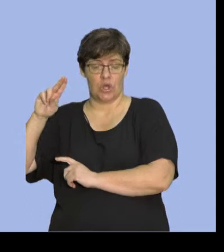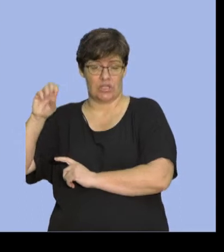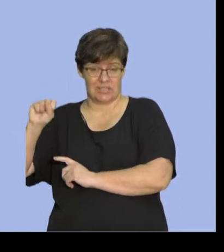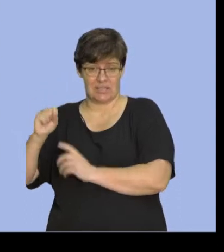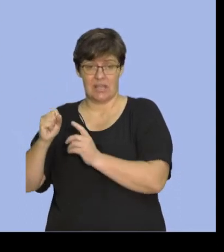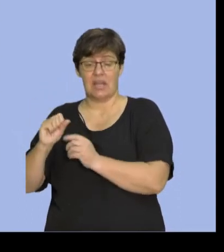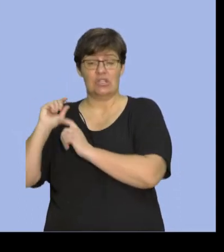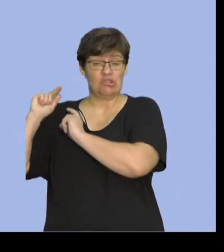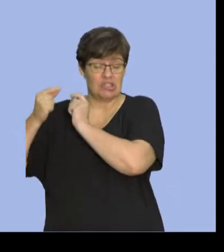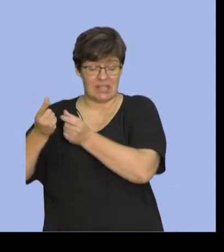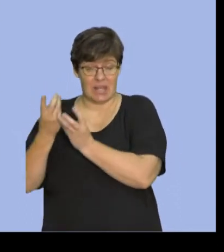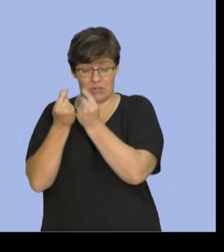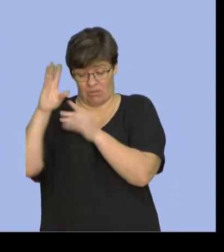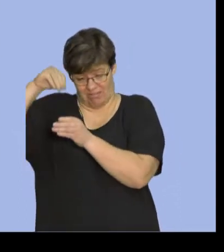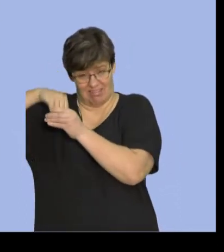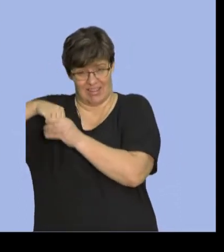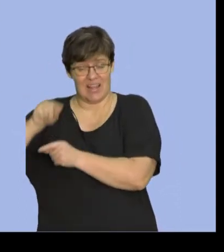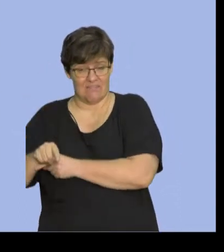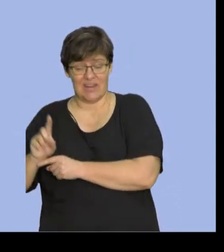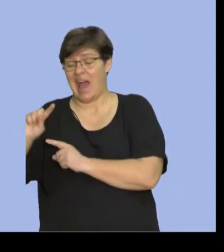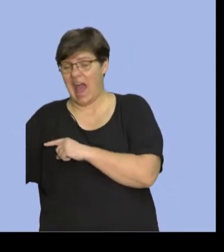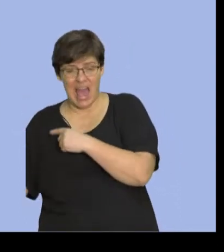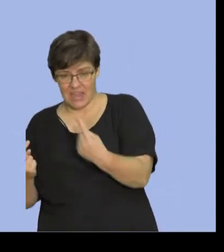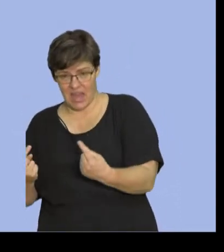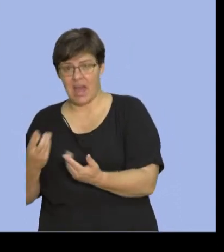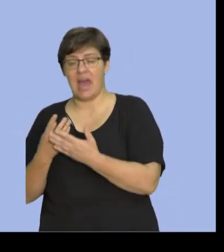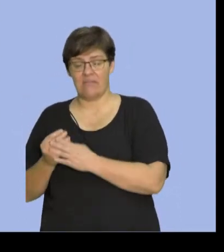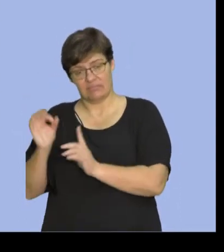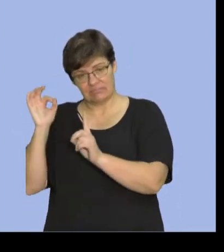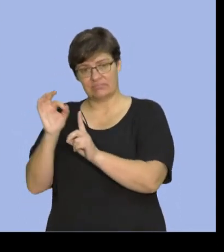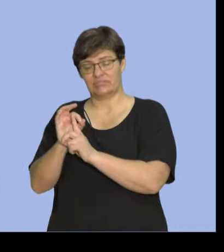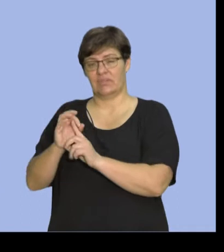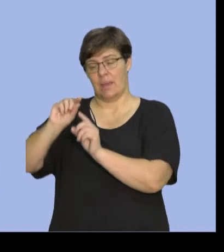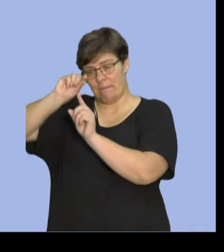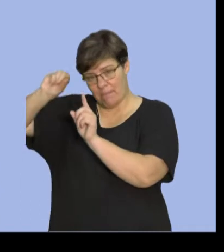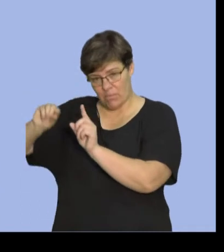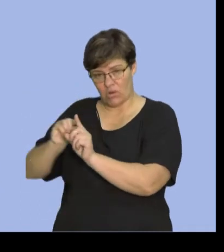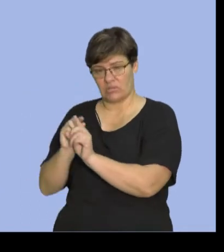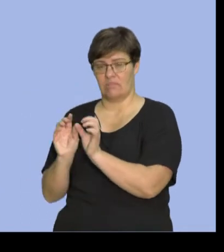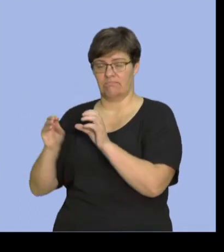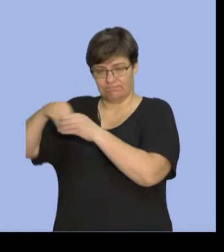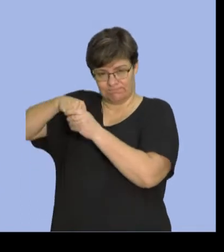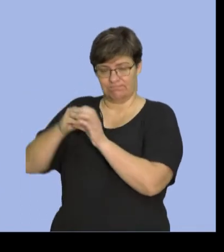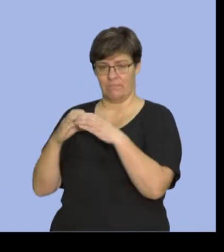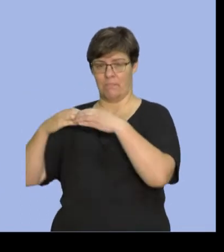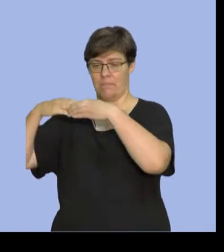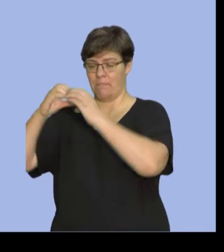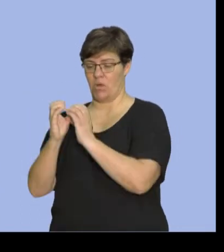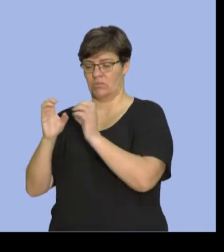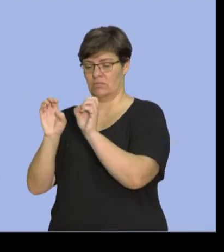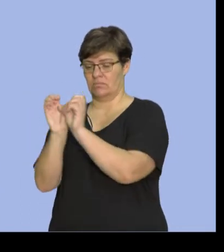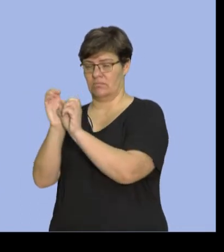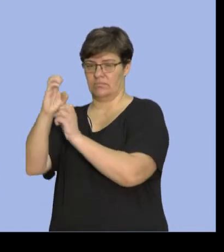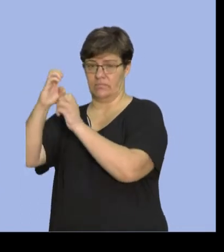within them, and other organelles that have a distinct membrane bounding them. So this is